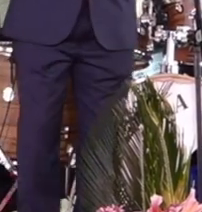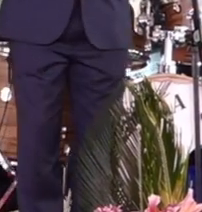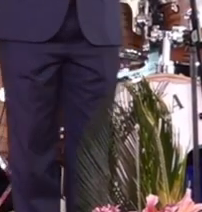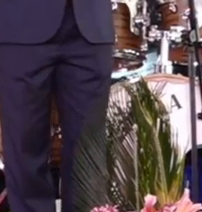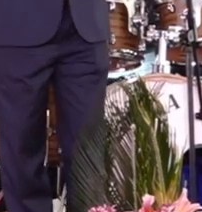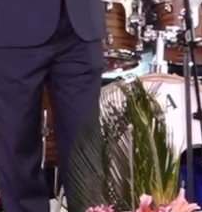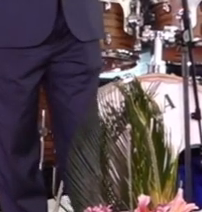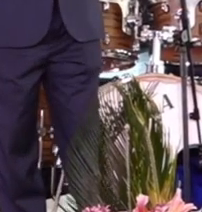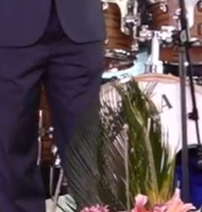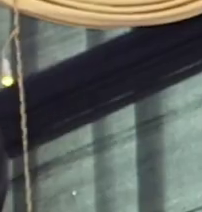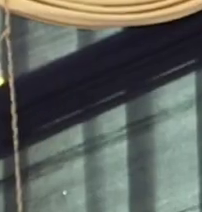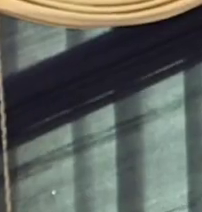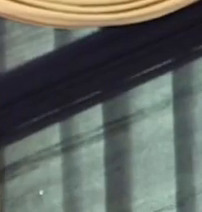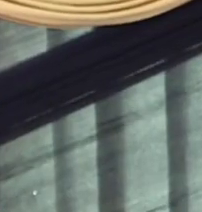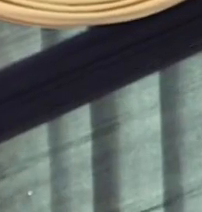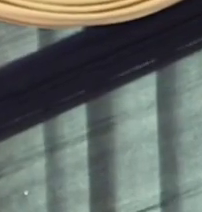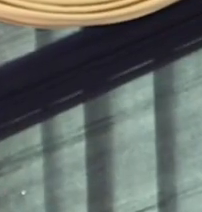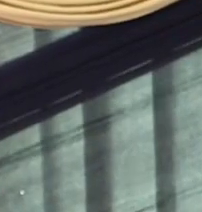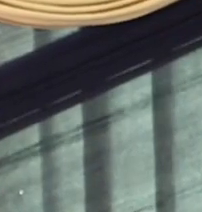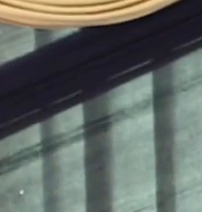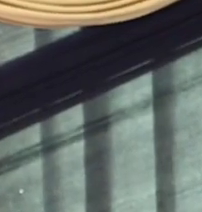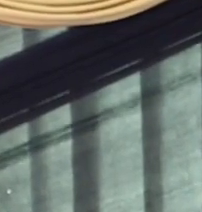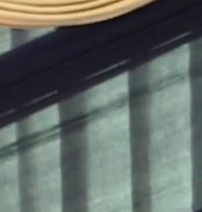we discovered two, so we call them first and second Corinthians.